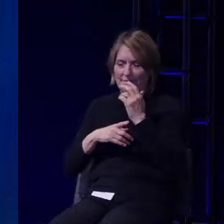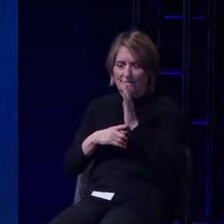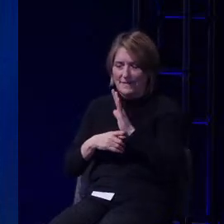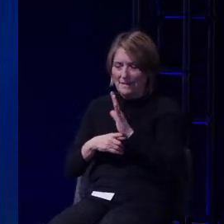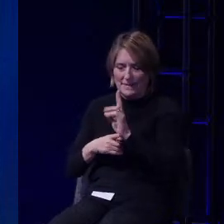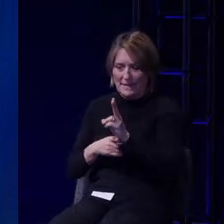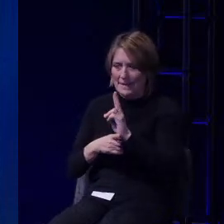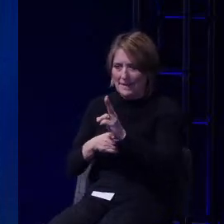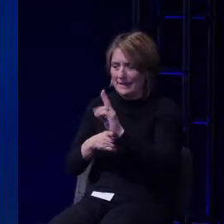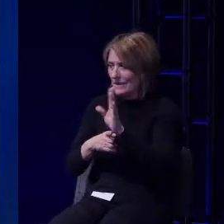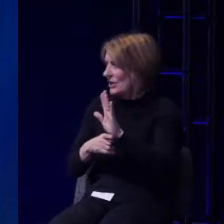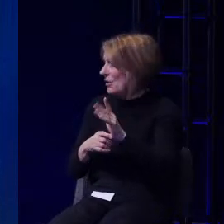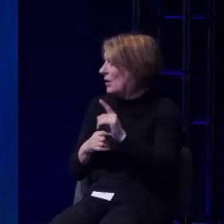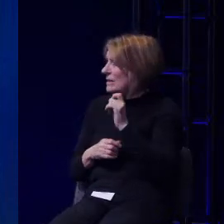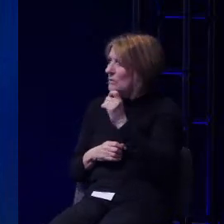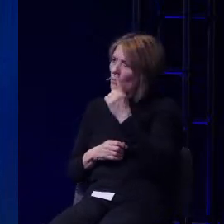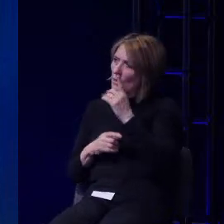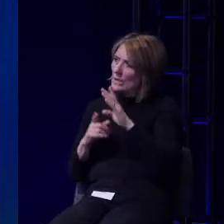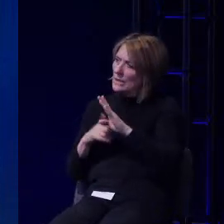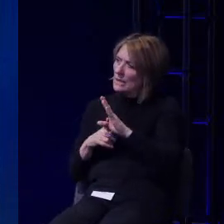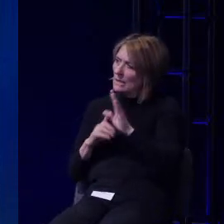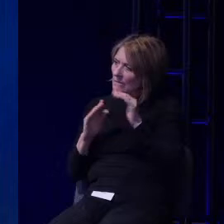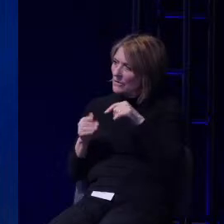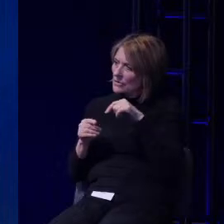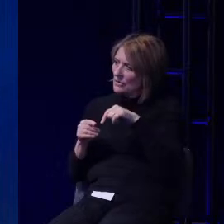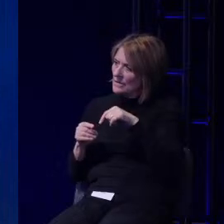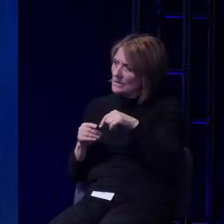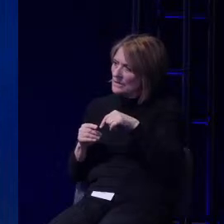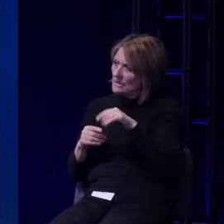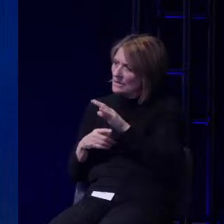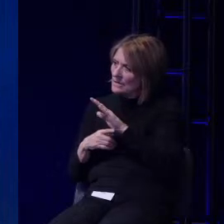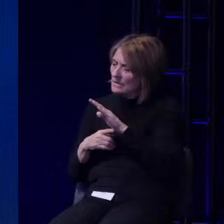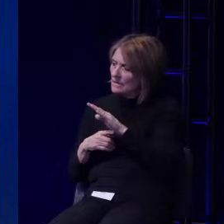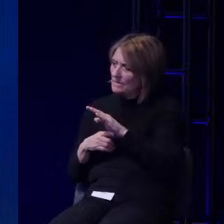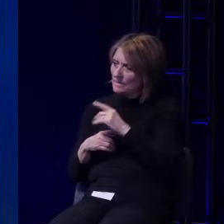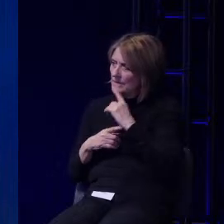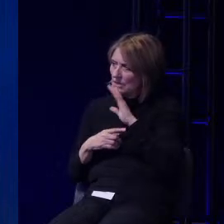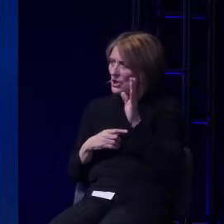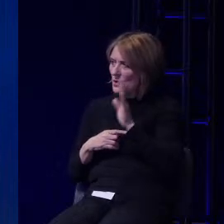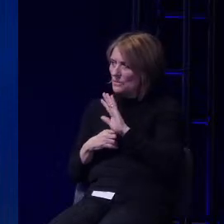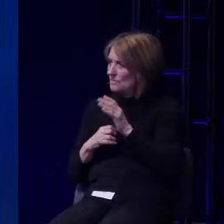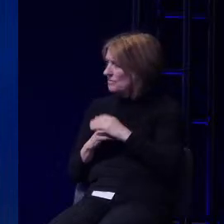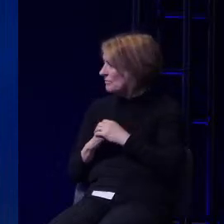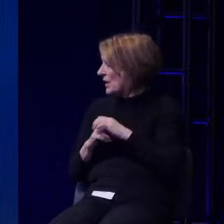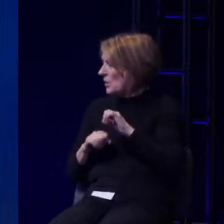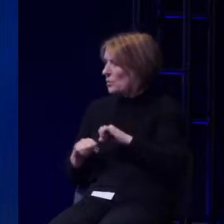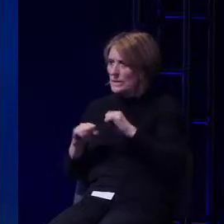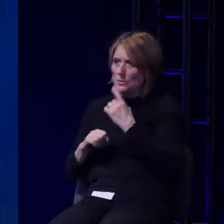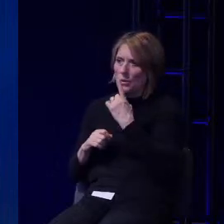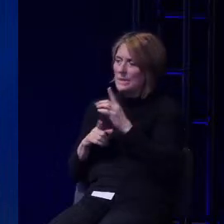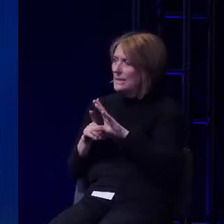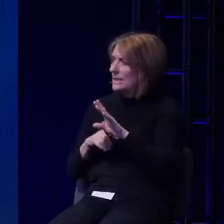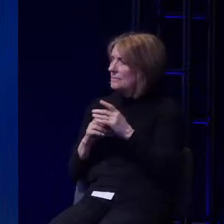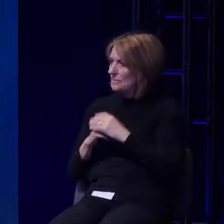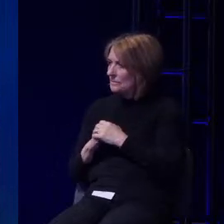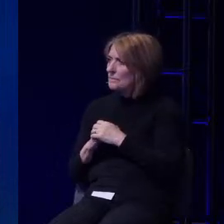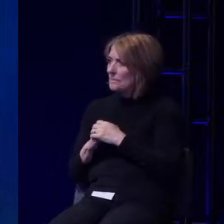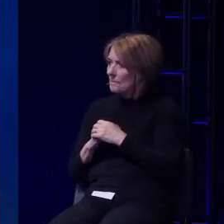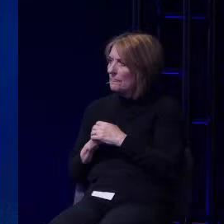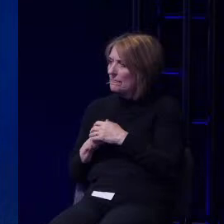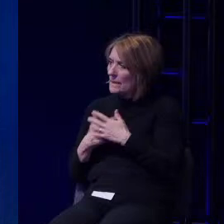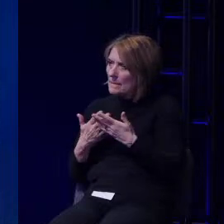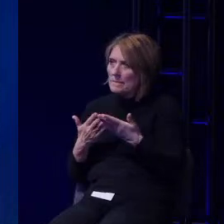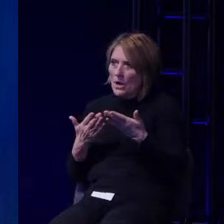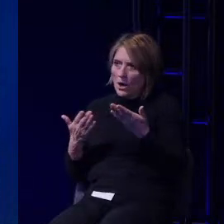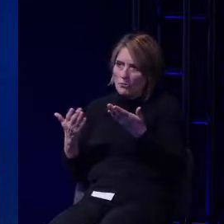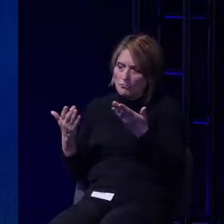work for close to a year because I wasn't going to do that and close my opportunities